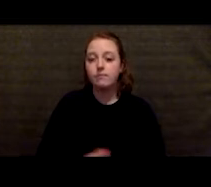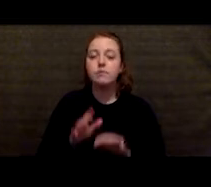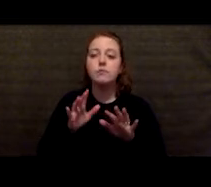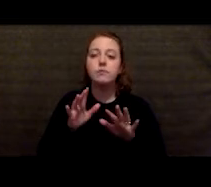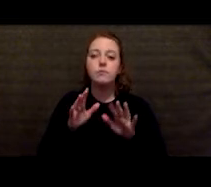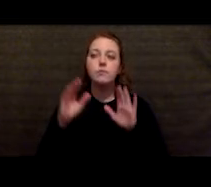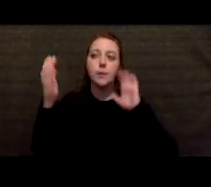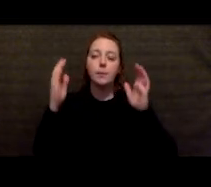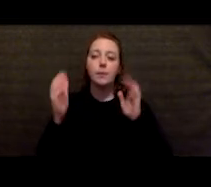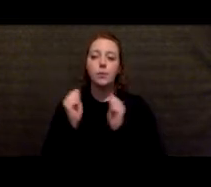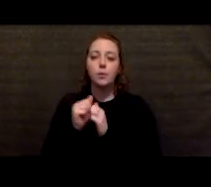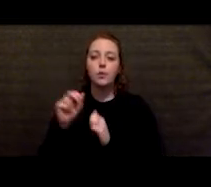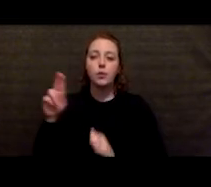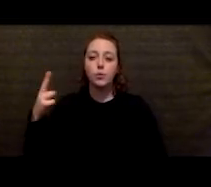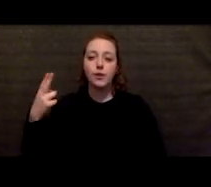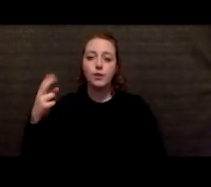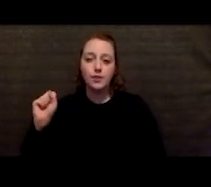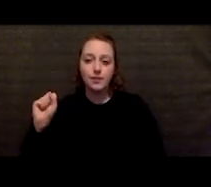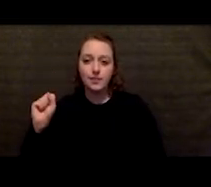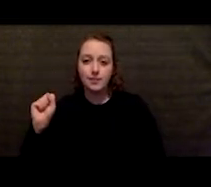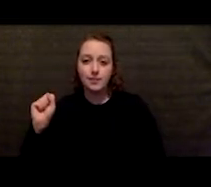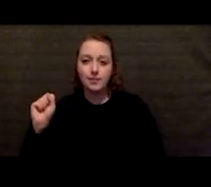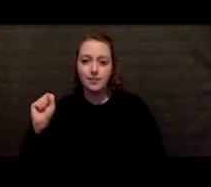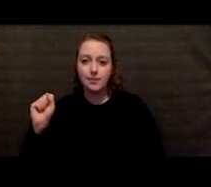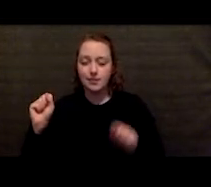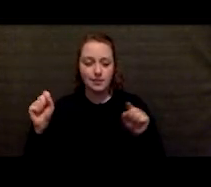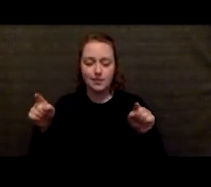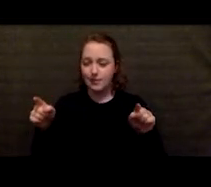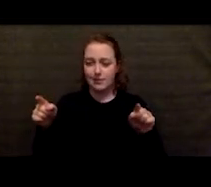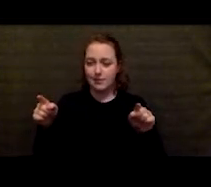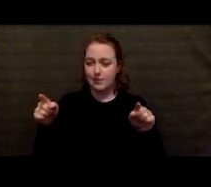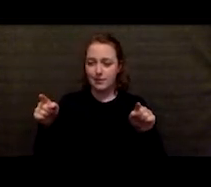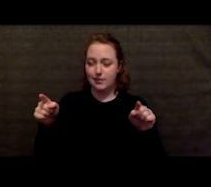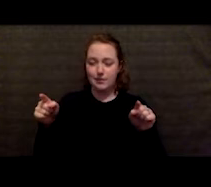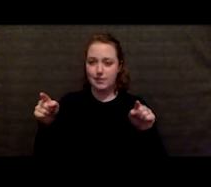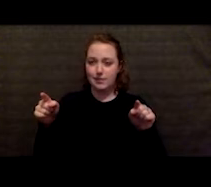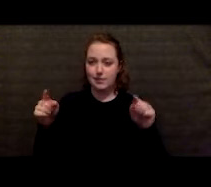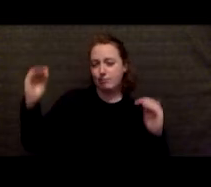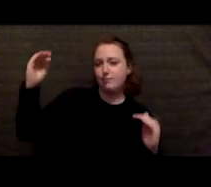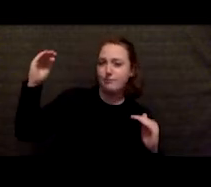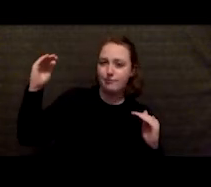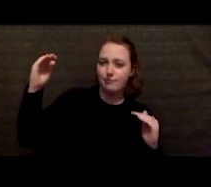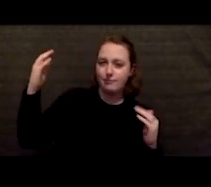universities pack versus. Oh, you can't even compare. Equitable. No.